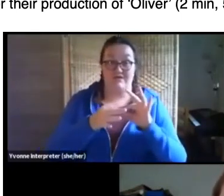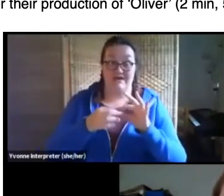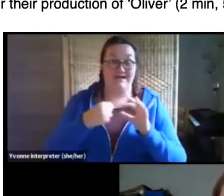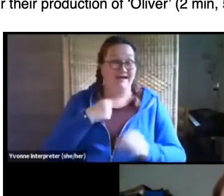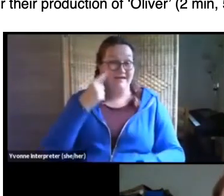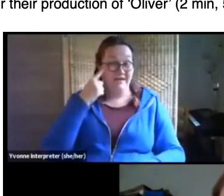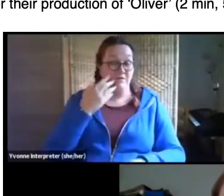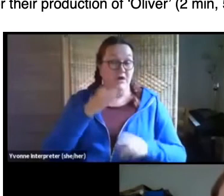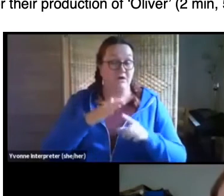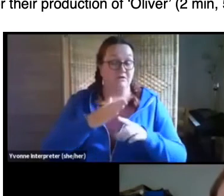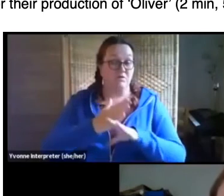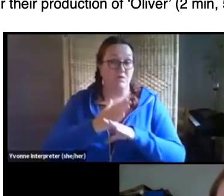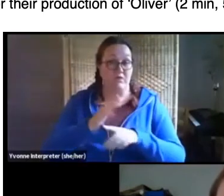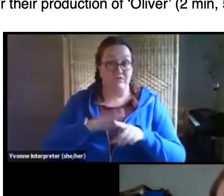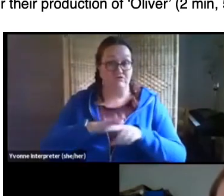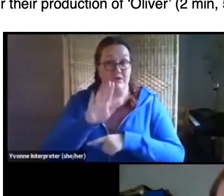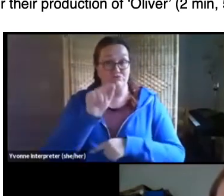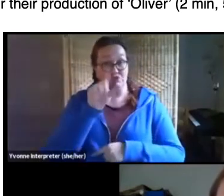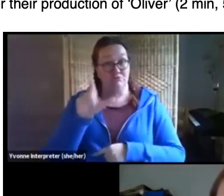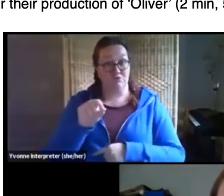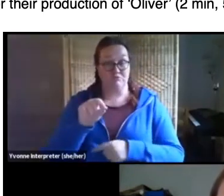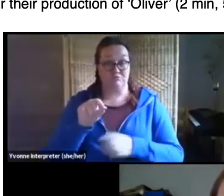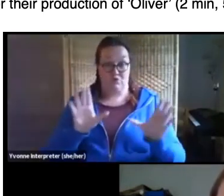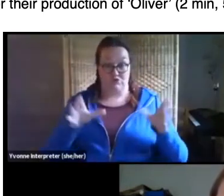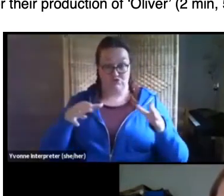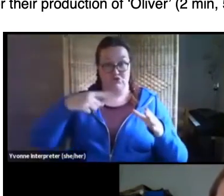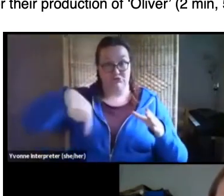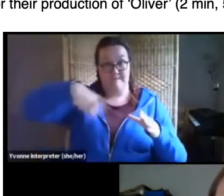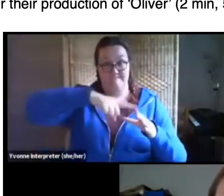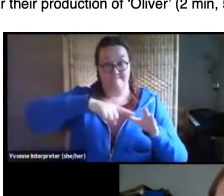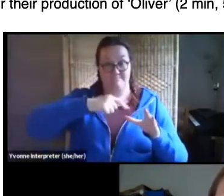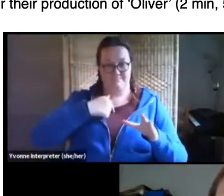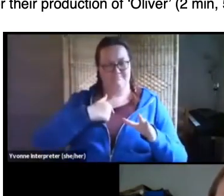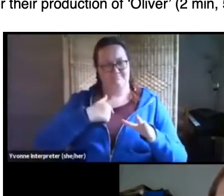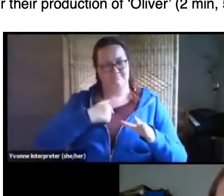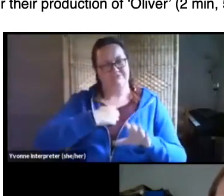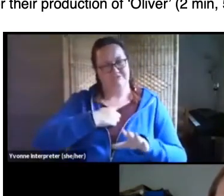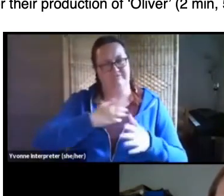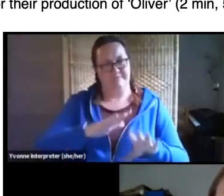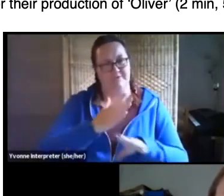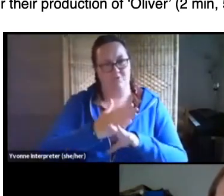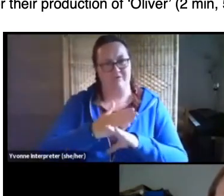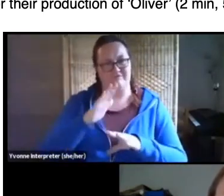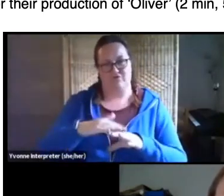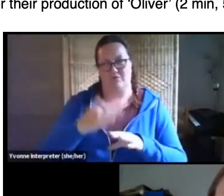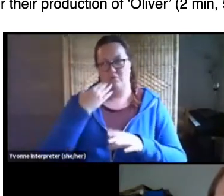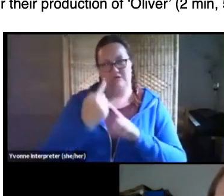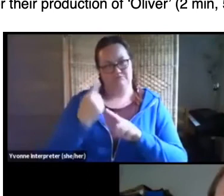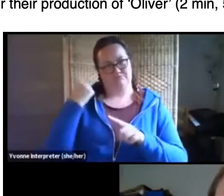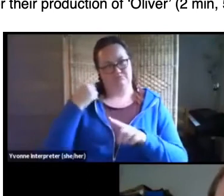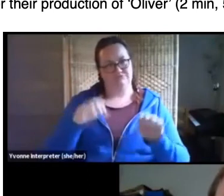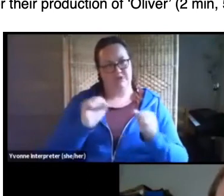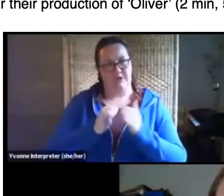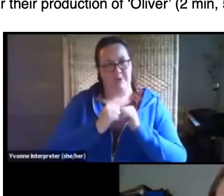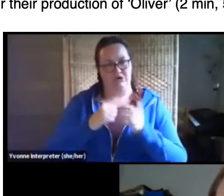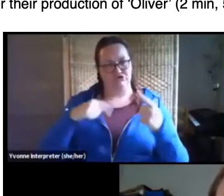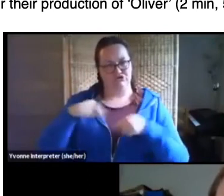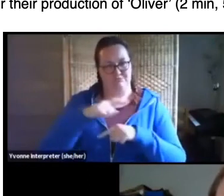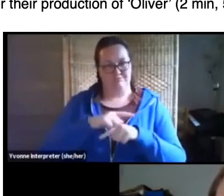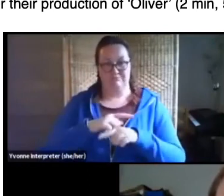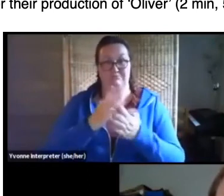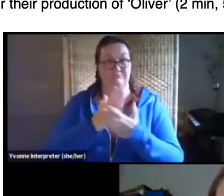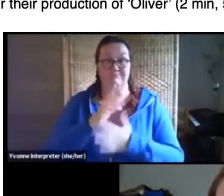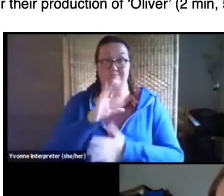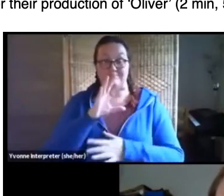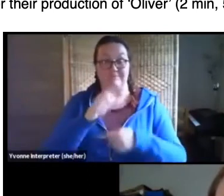Moon consortium, I've been there working in marketing since the very beginning of that partnership. Really, each year it's